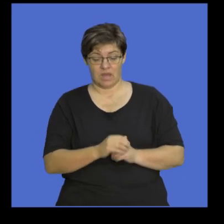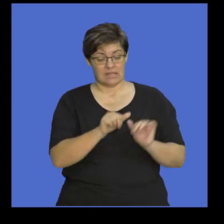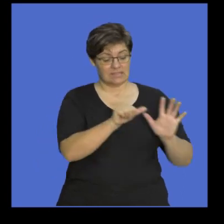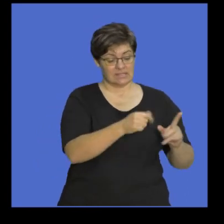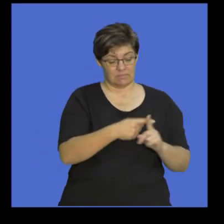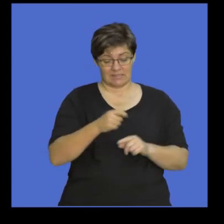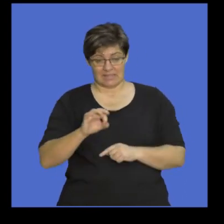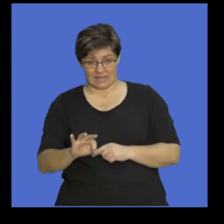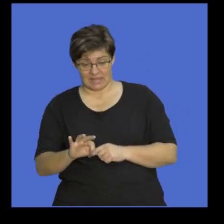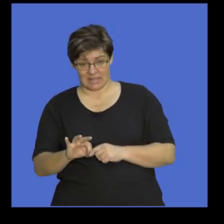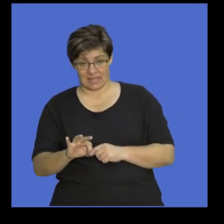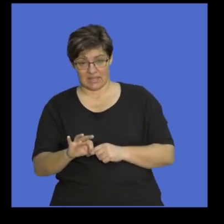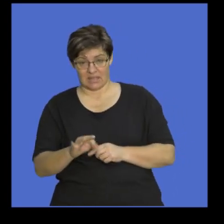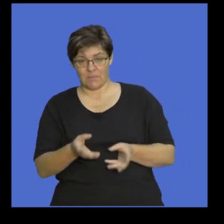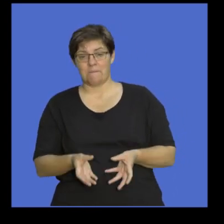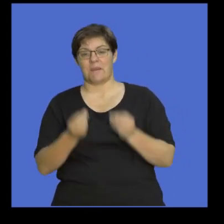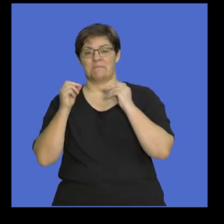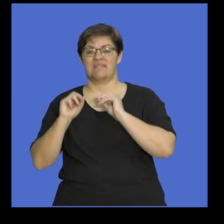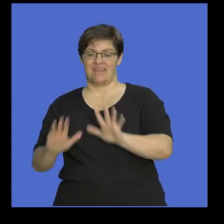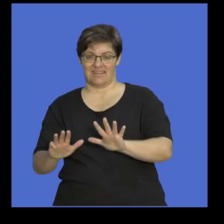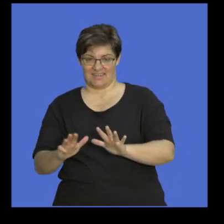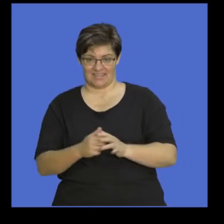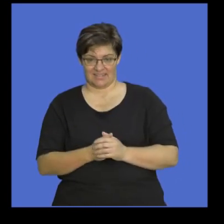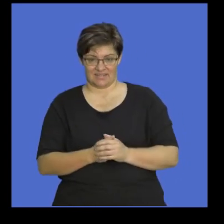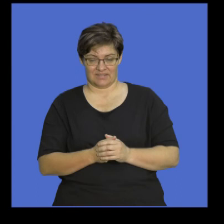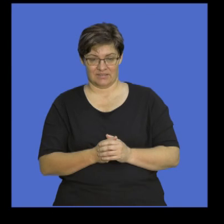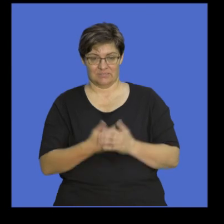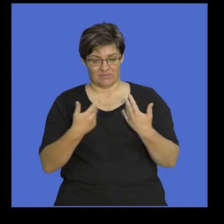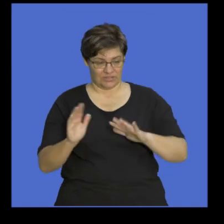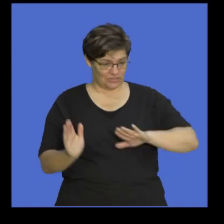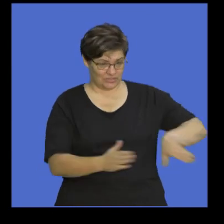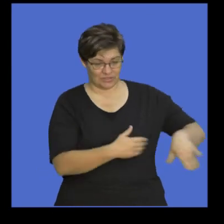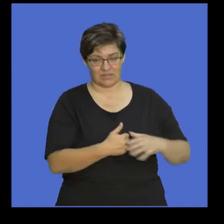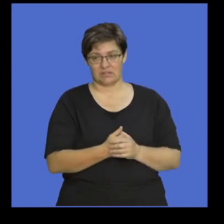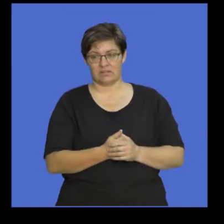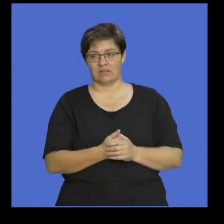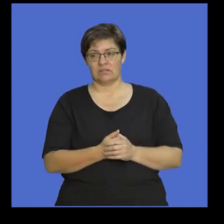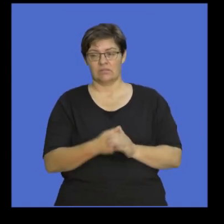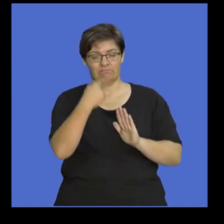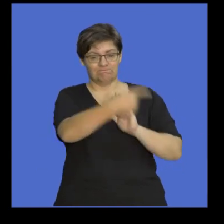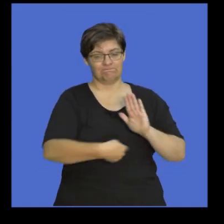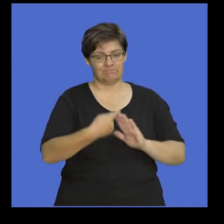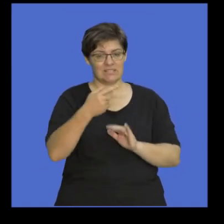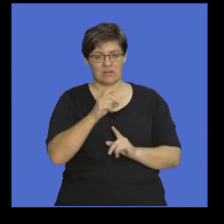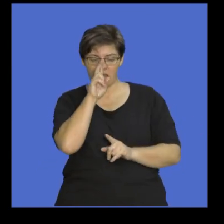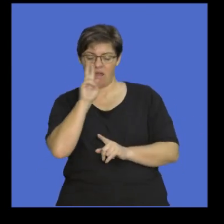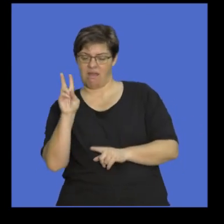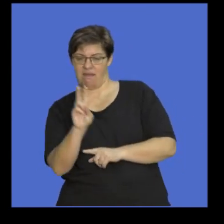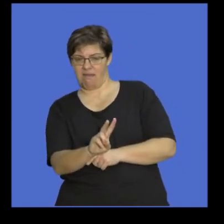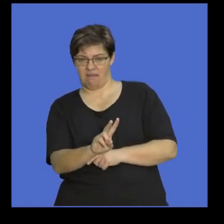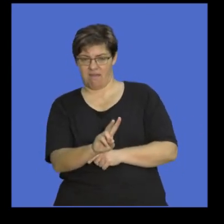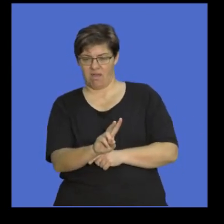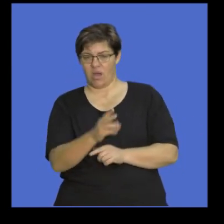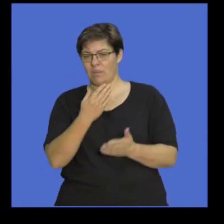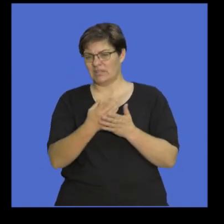So if you add the 3 plus 6 and 6, will actually get that 9, okay? So we've done that, okay? So in a series circuit, what